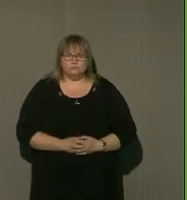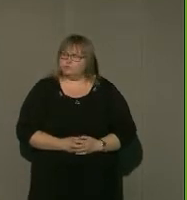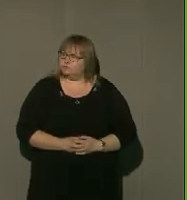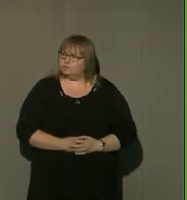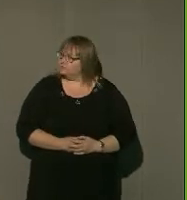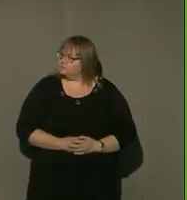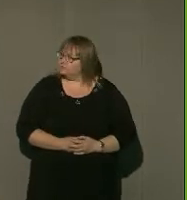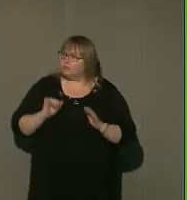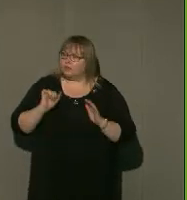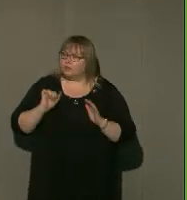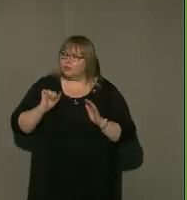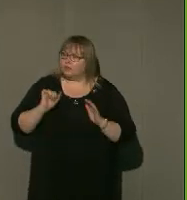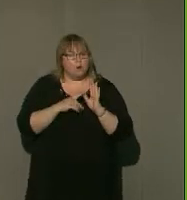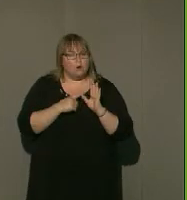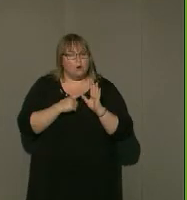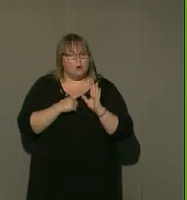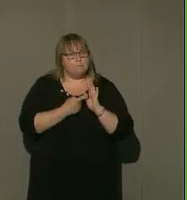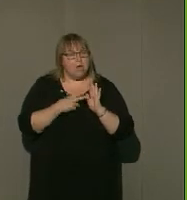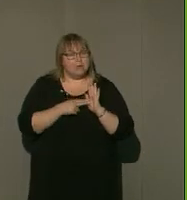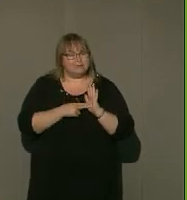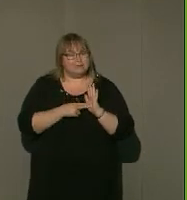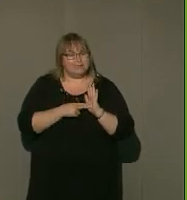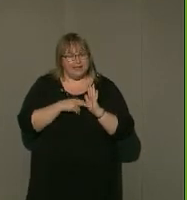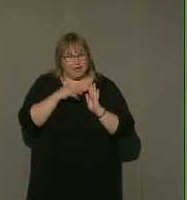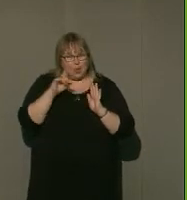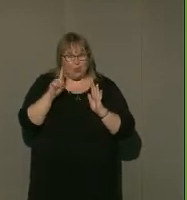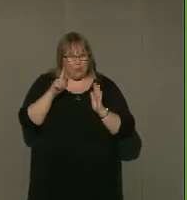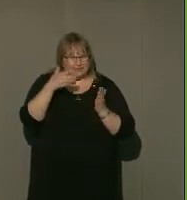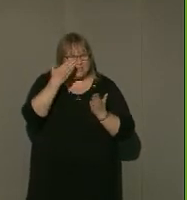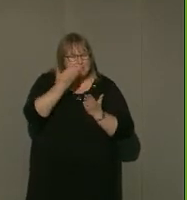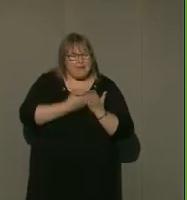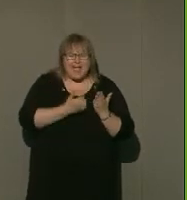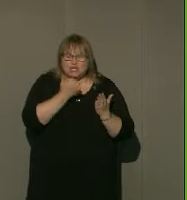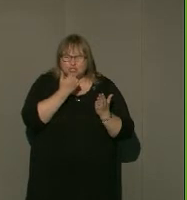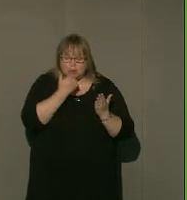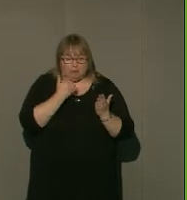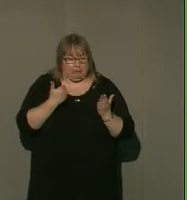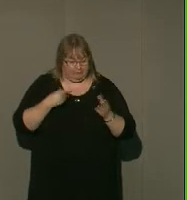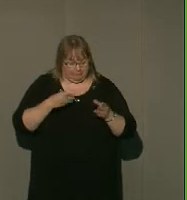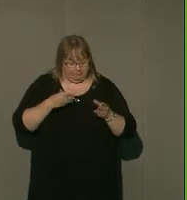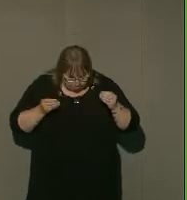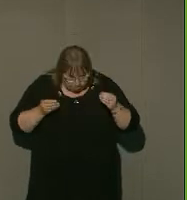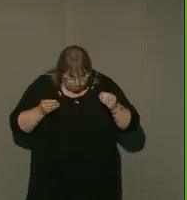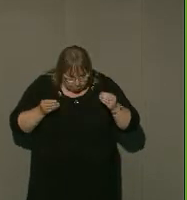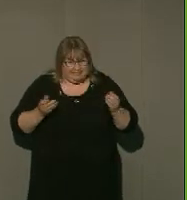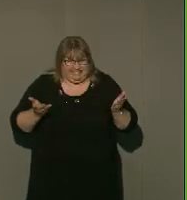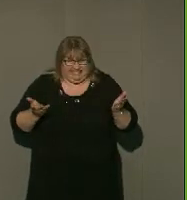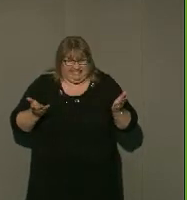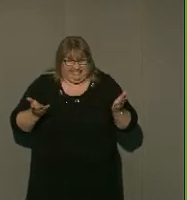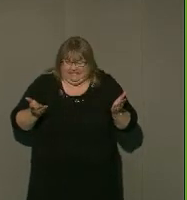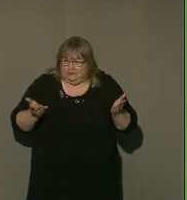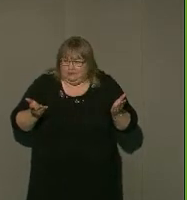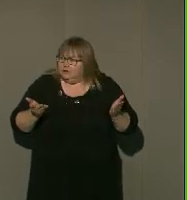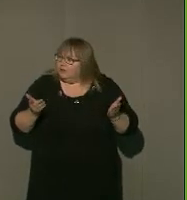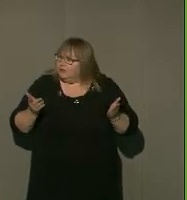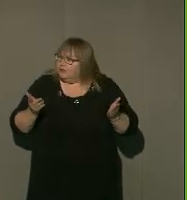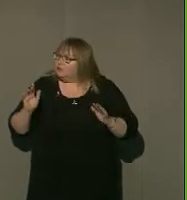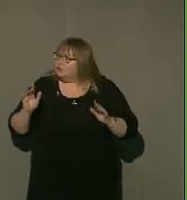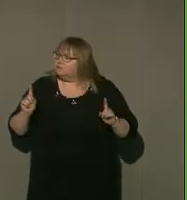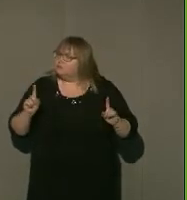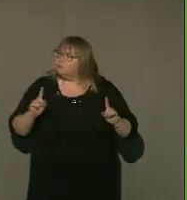Martin, could you possibly give us the page number where people can find that text? Sorry, that's...